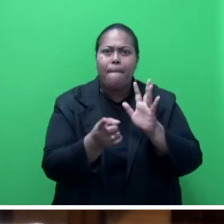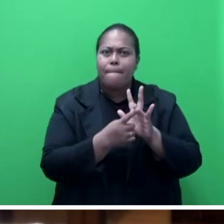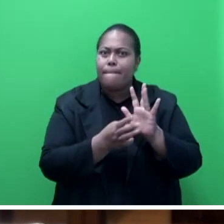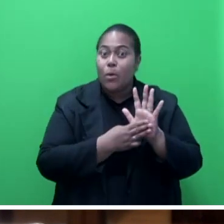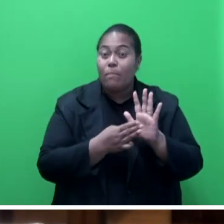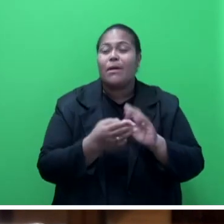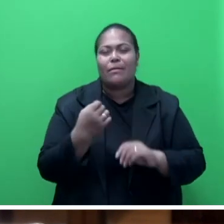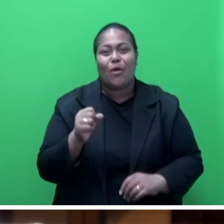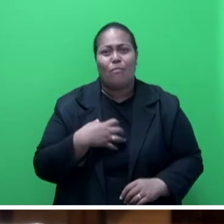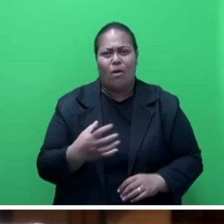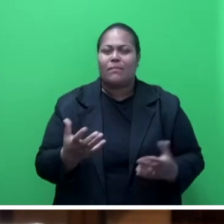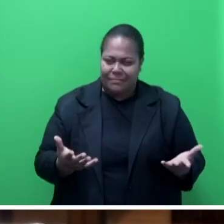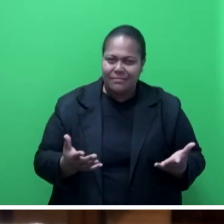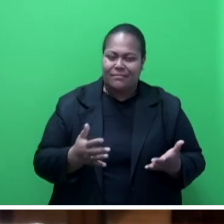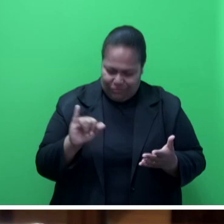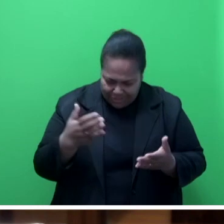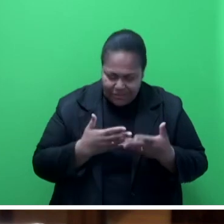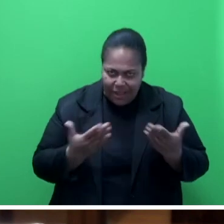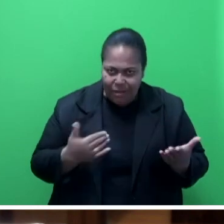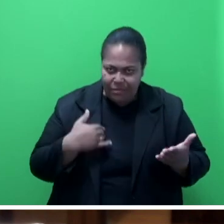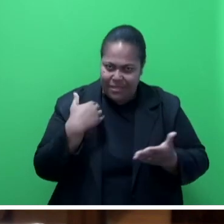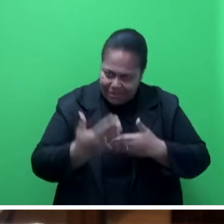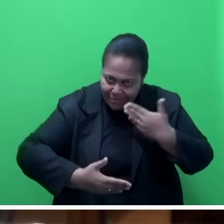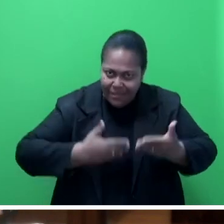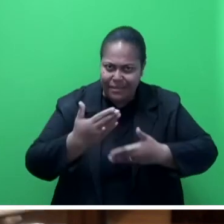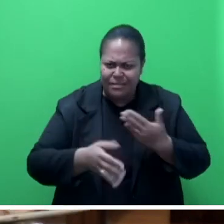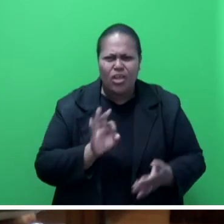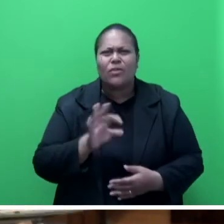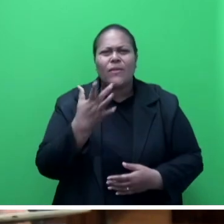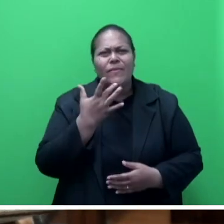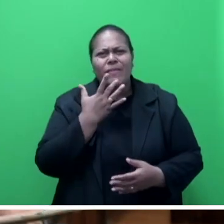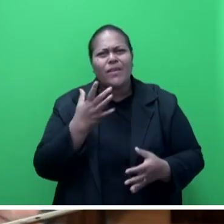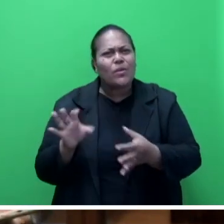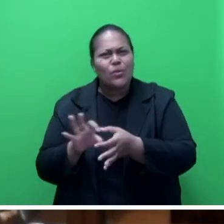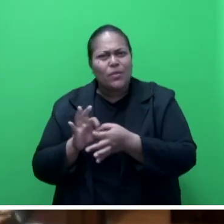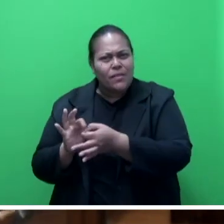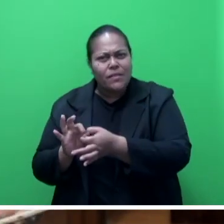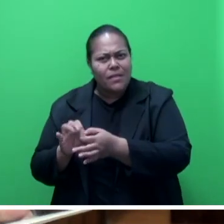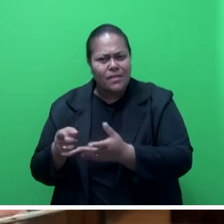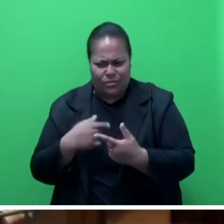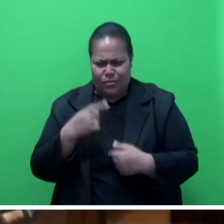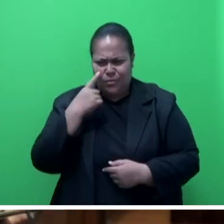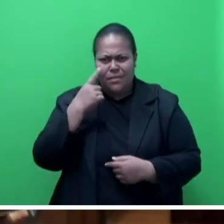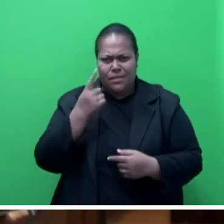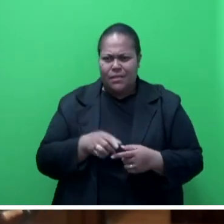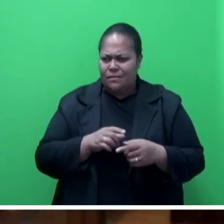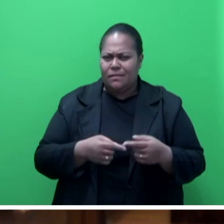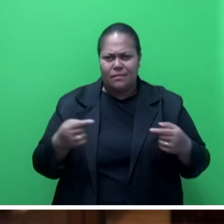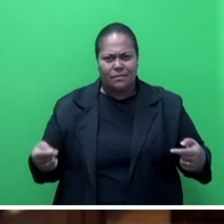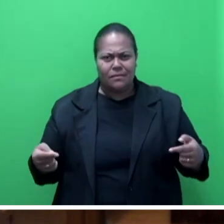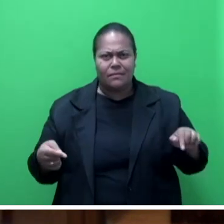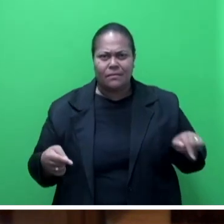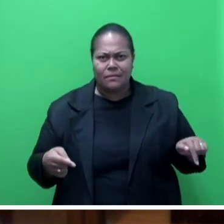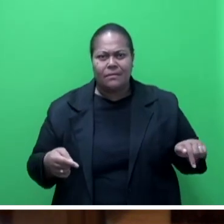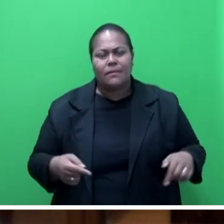just talked to you about. Not the fake unity, Honourable Speaker, we see across the room.